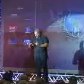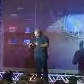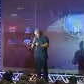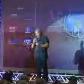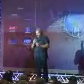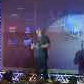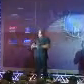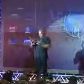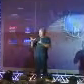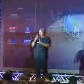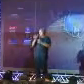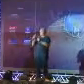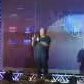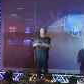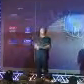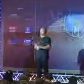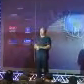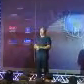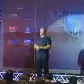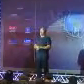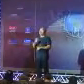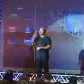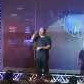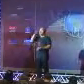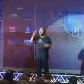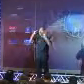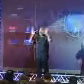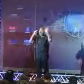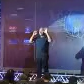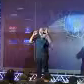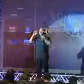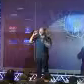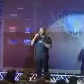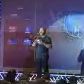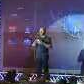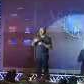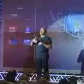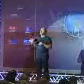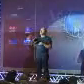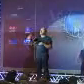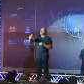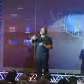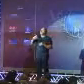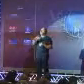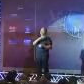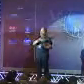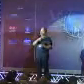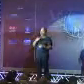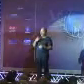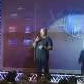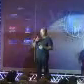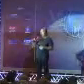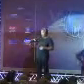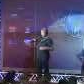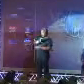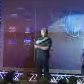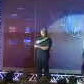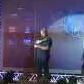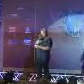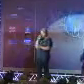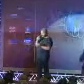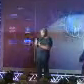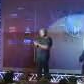So imagine your students taking these systems and creating products from them.